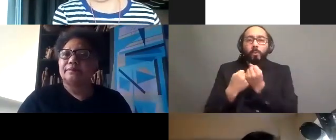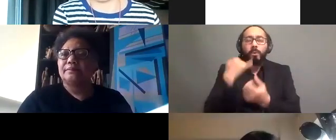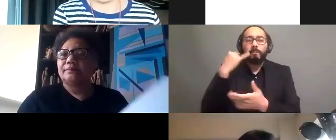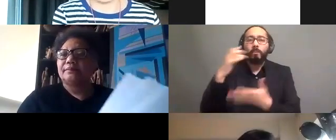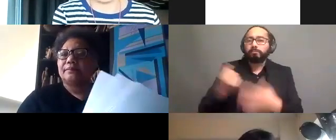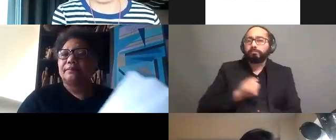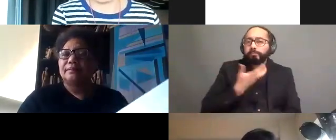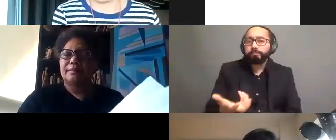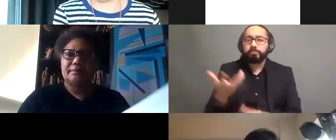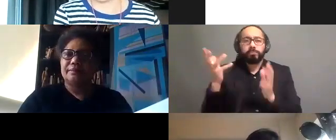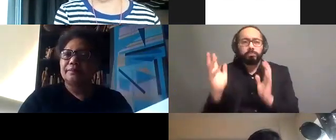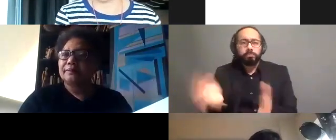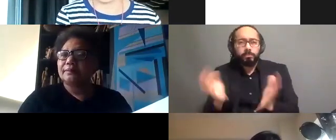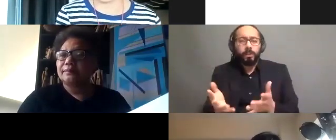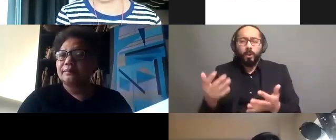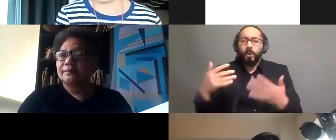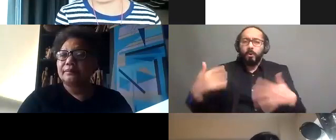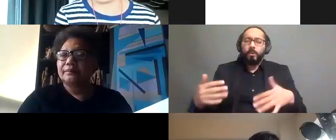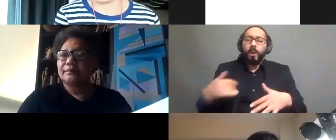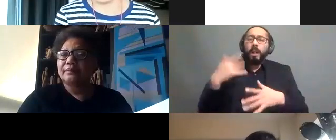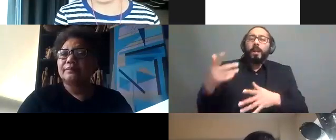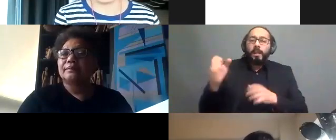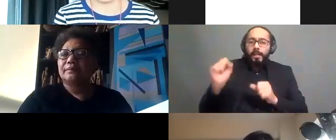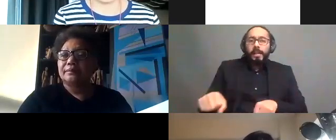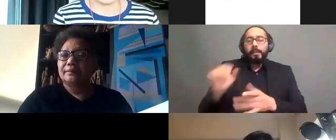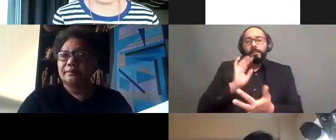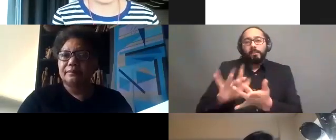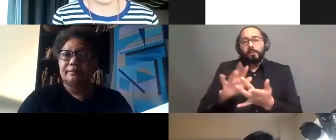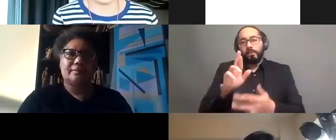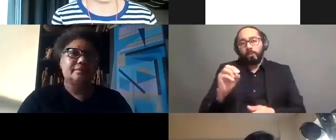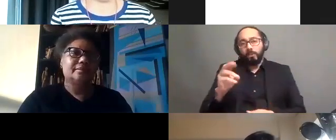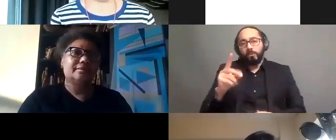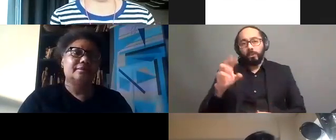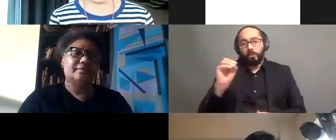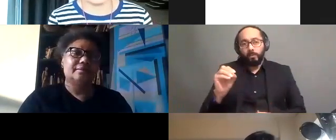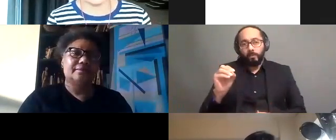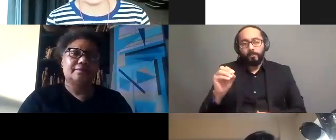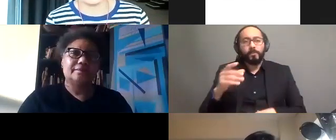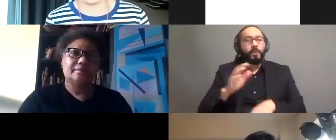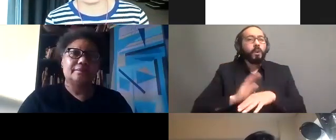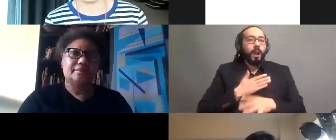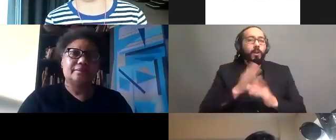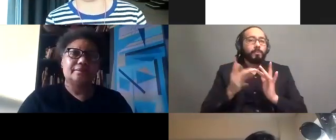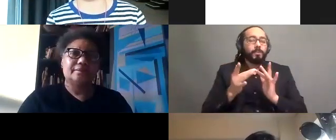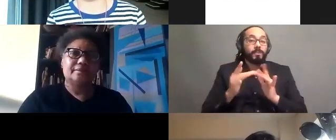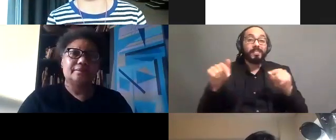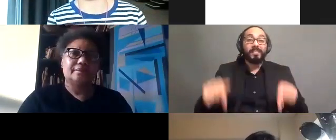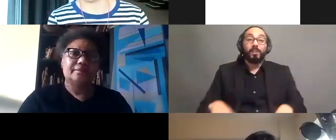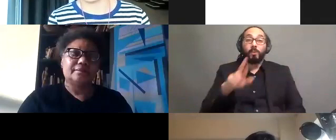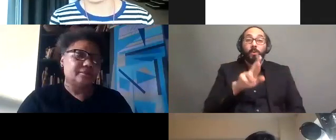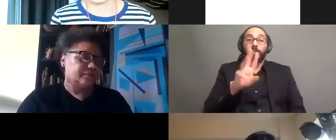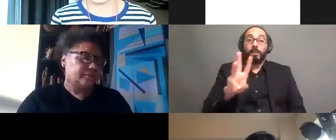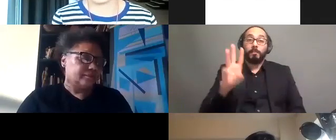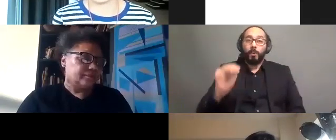is on the webpage for our panel. We value making time to discuss difficult content at Rendezvous with Madness,